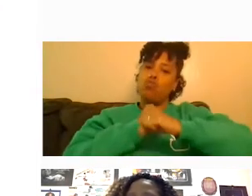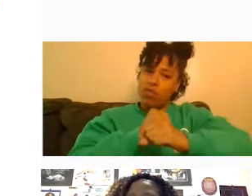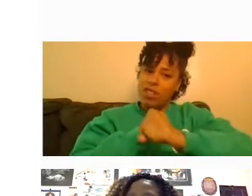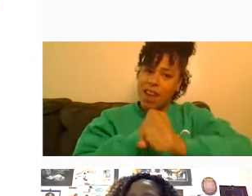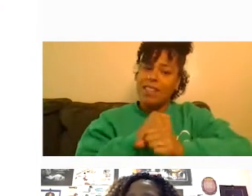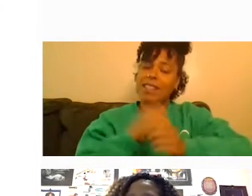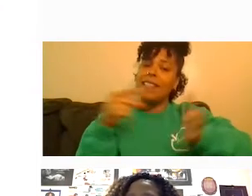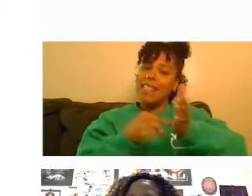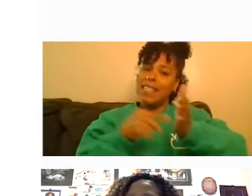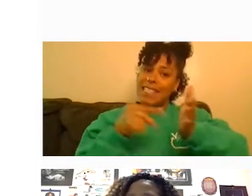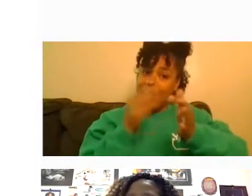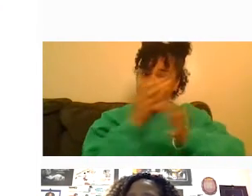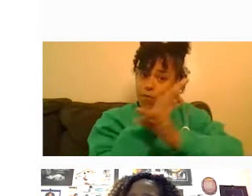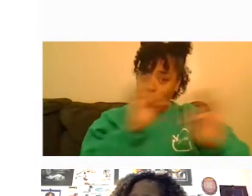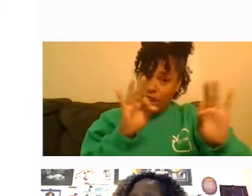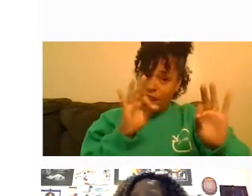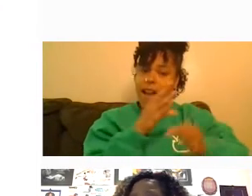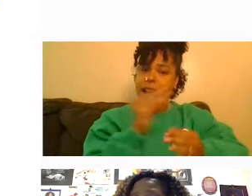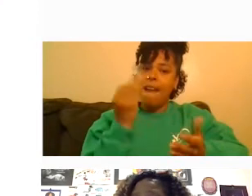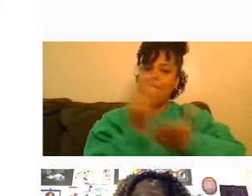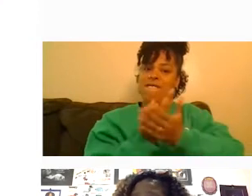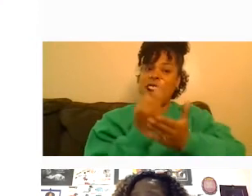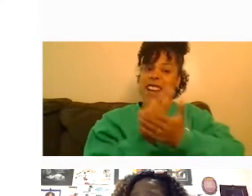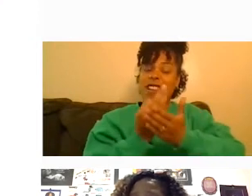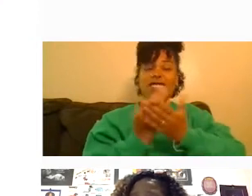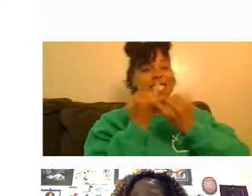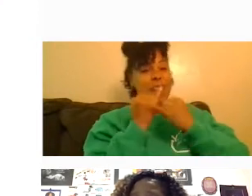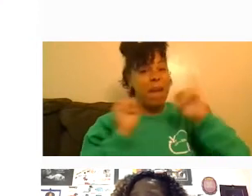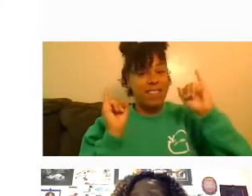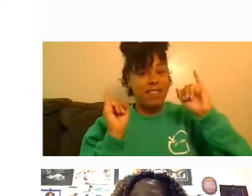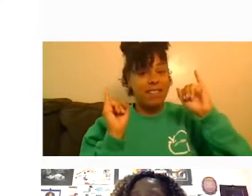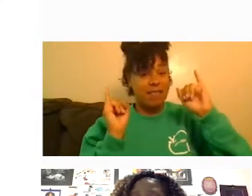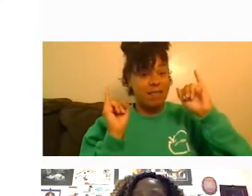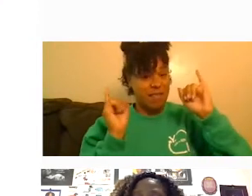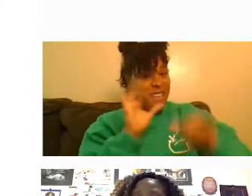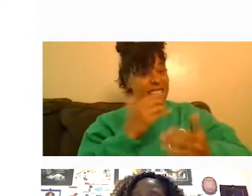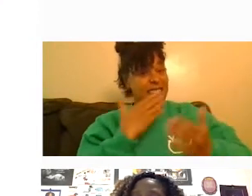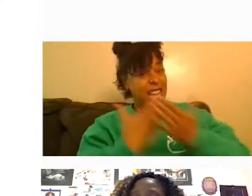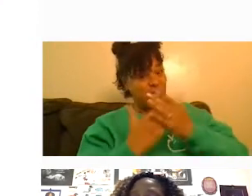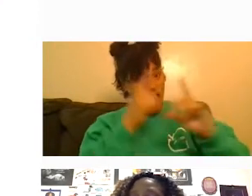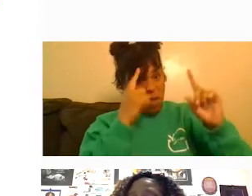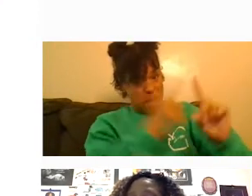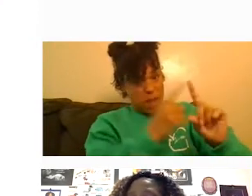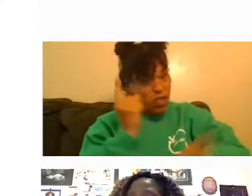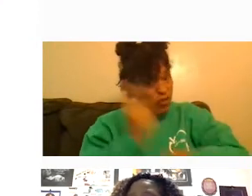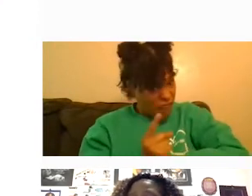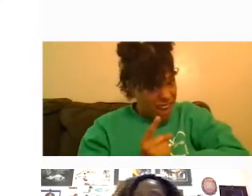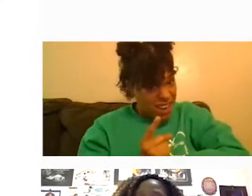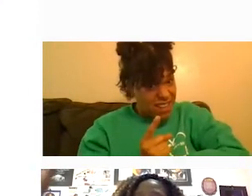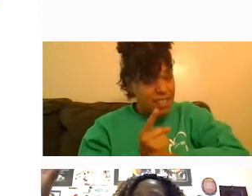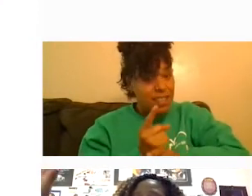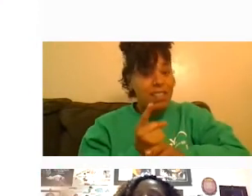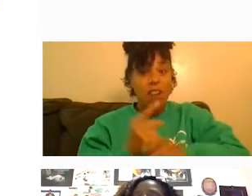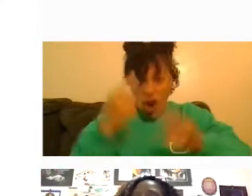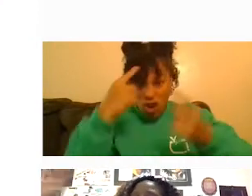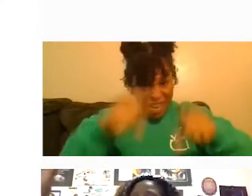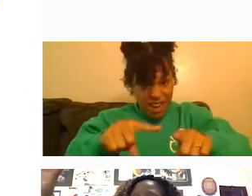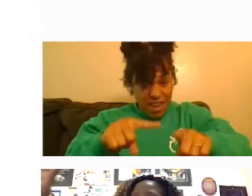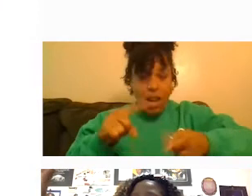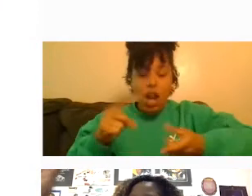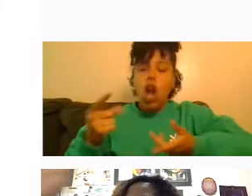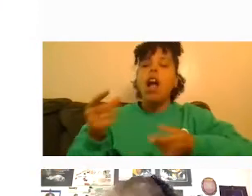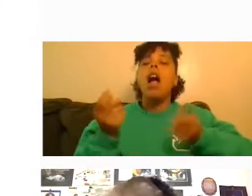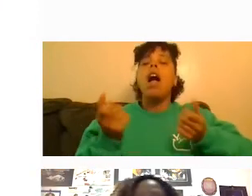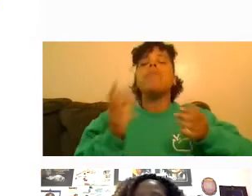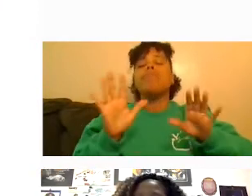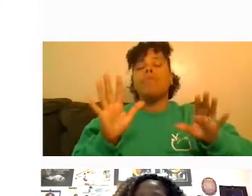financially independent. That's a pretty good mission. Wouldn't y'all agree? I'm gonna say that again. We help people earn more money. How many people,